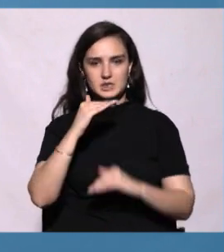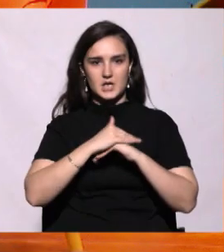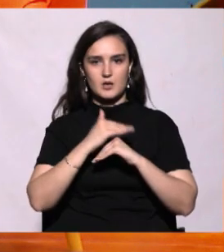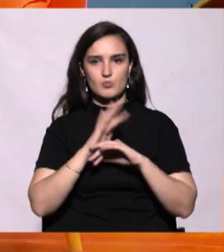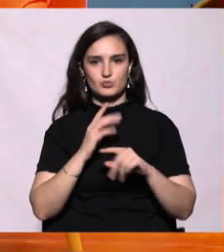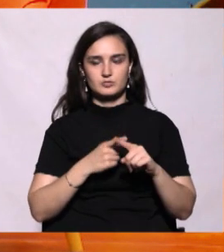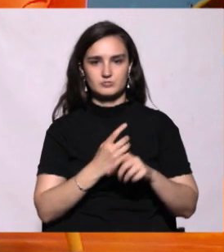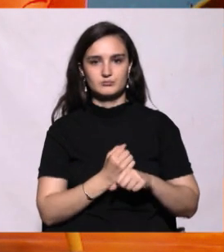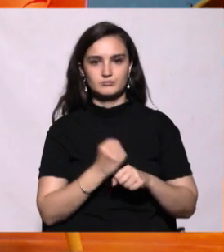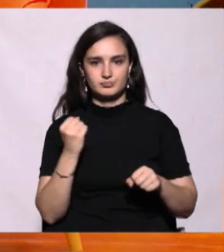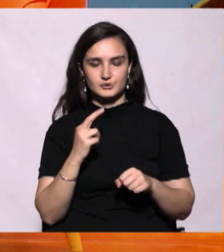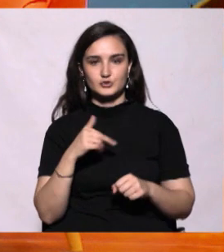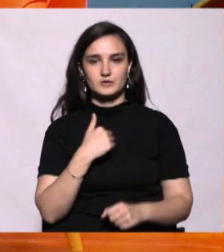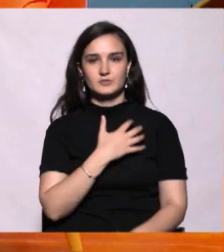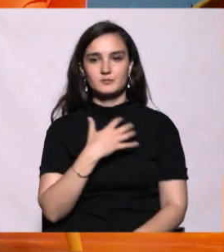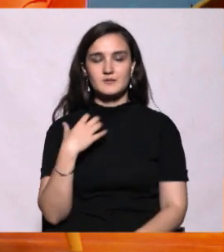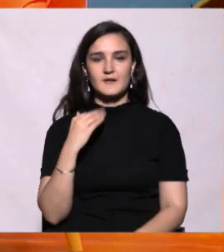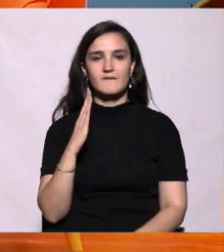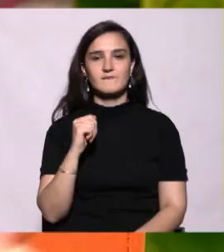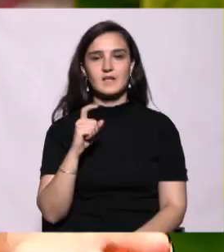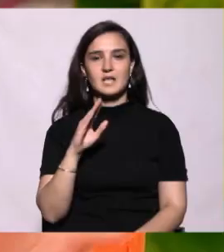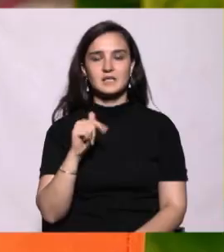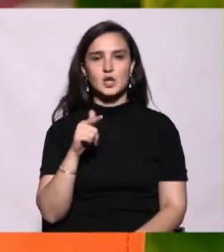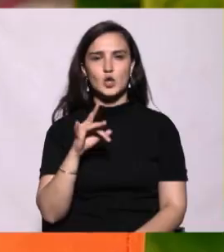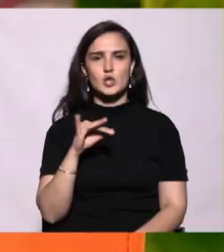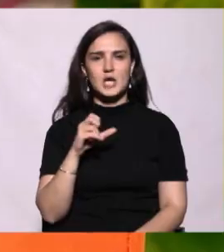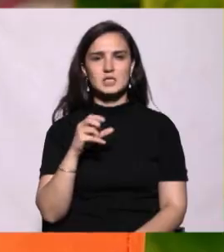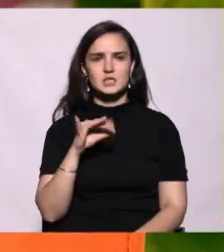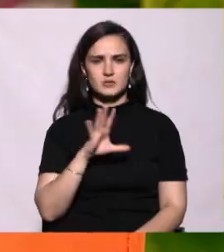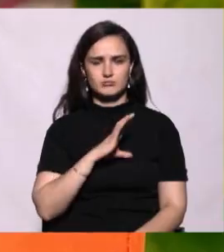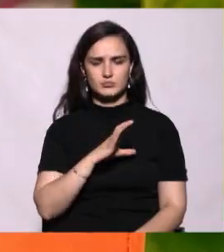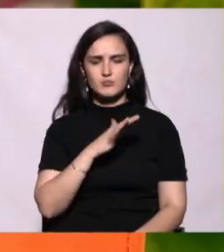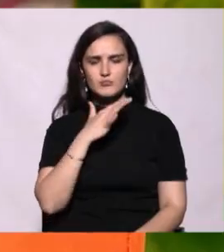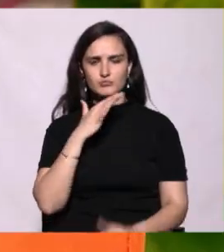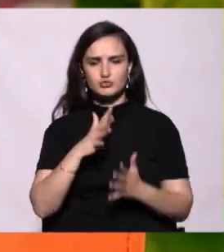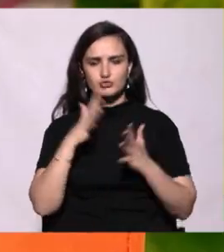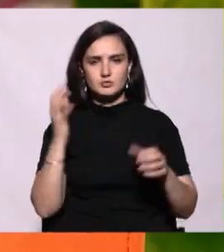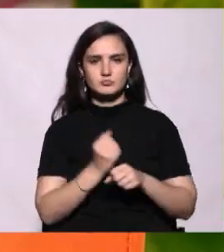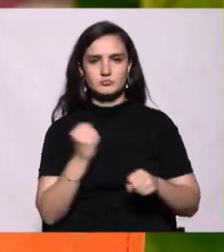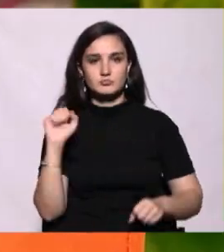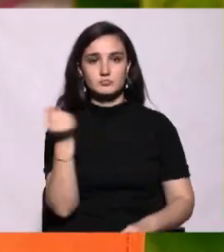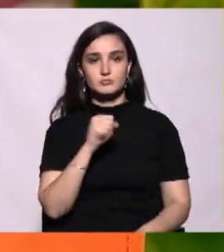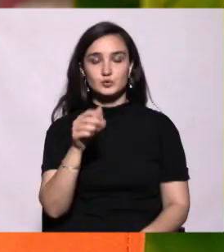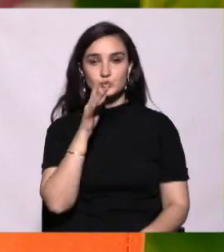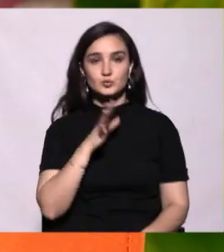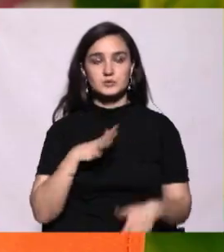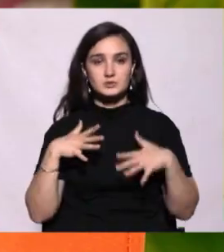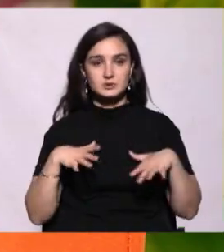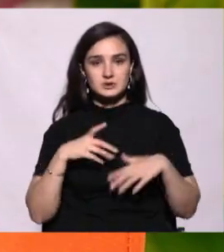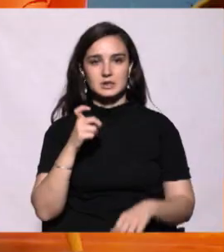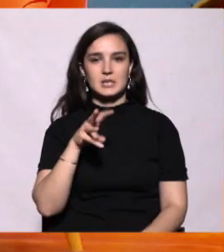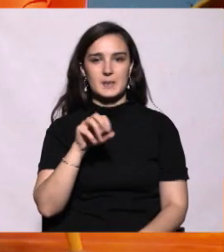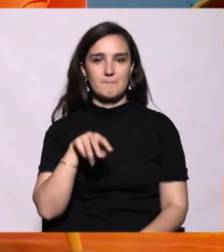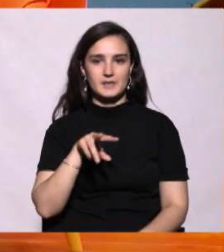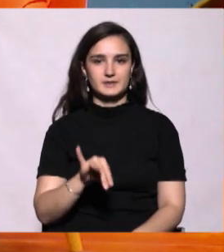knights. Yes, and our king Vakhtang Gorgasali had a huge sword while he was fighting, and this is in Georgian